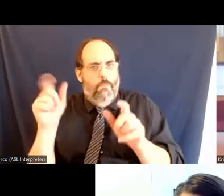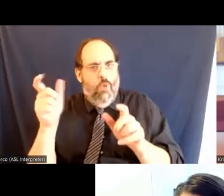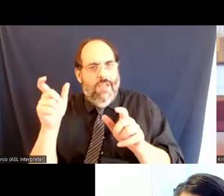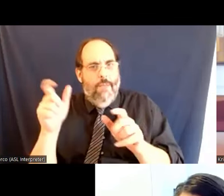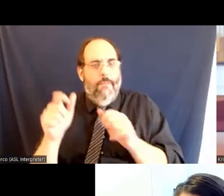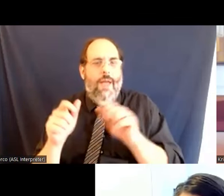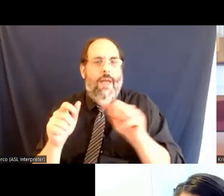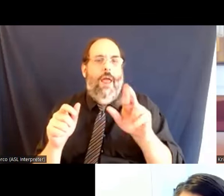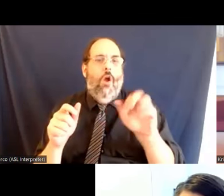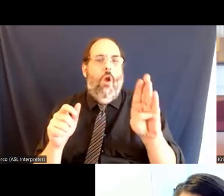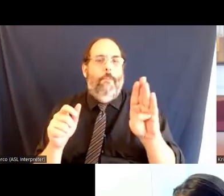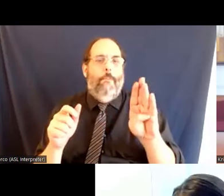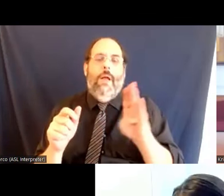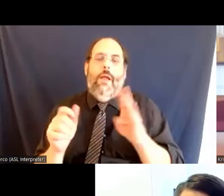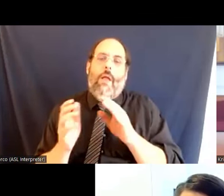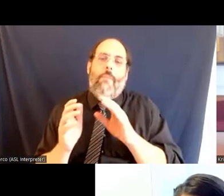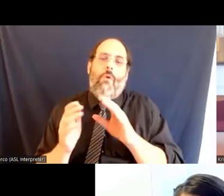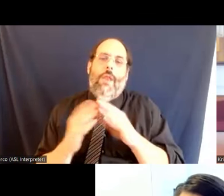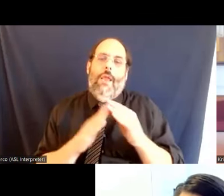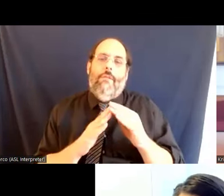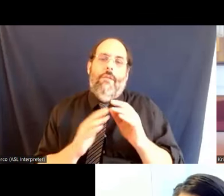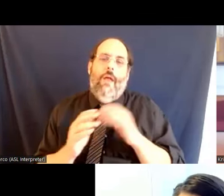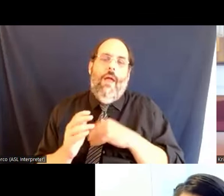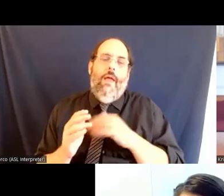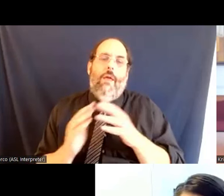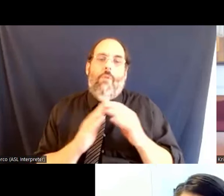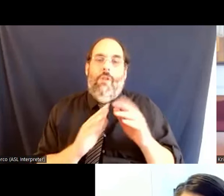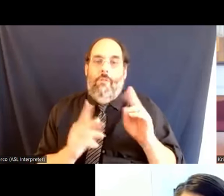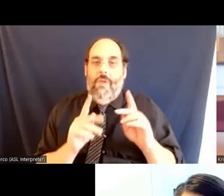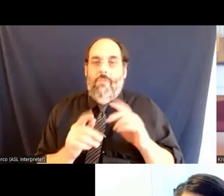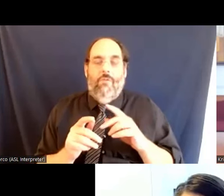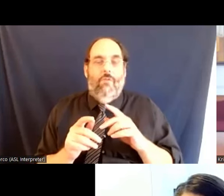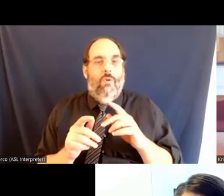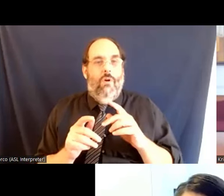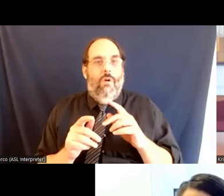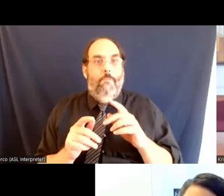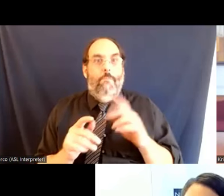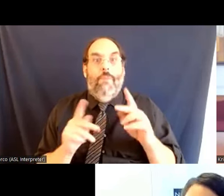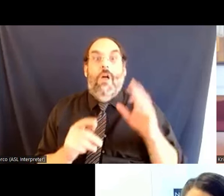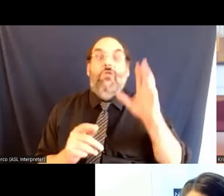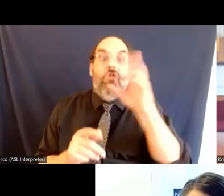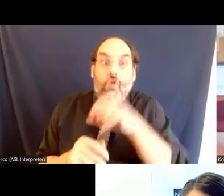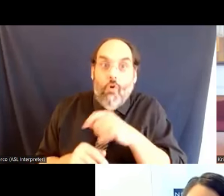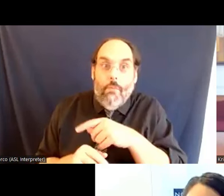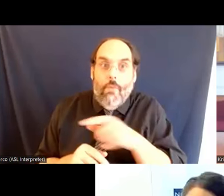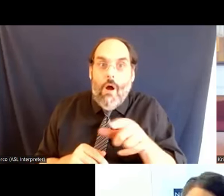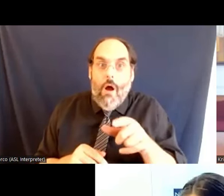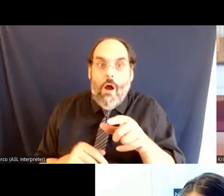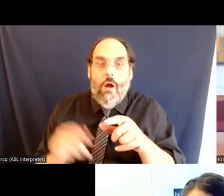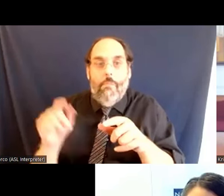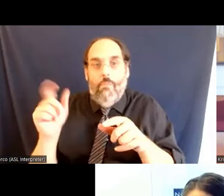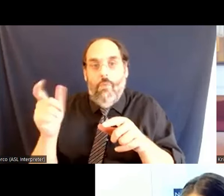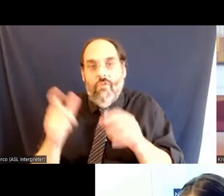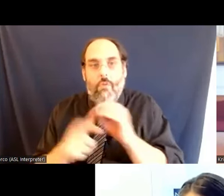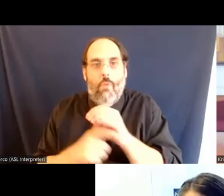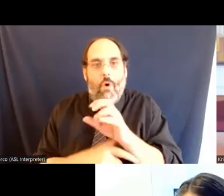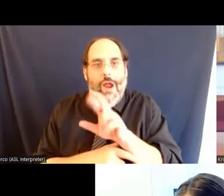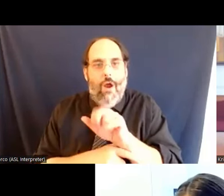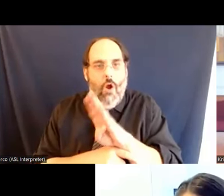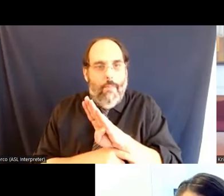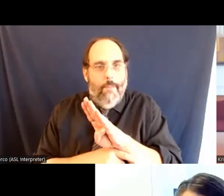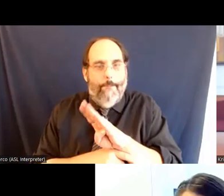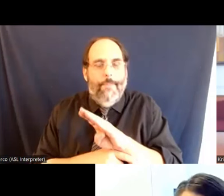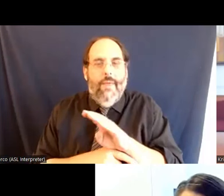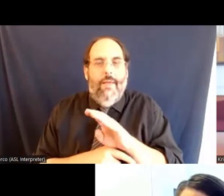Arab communities and communities and people who are perceived to be Muslim or Arab. And